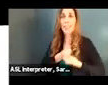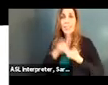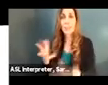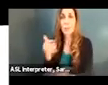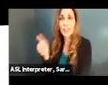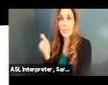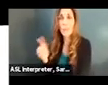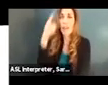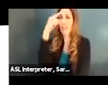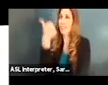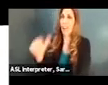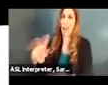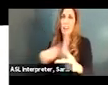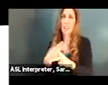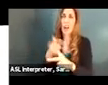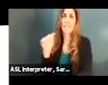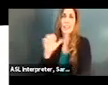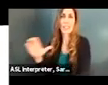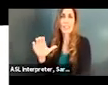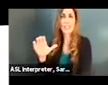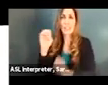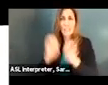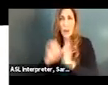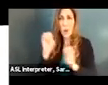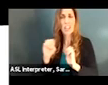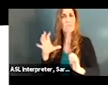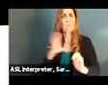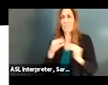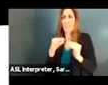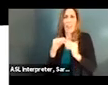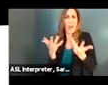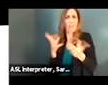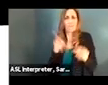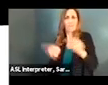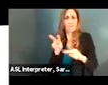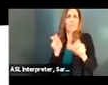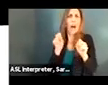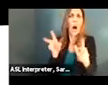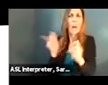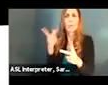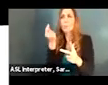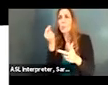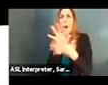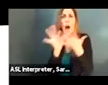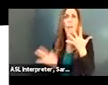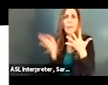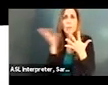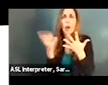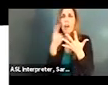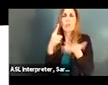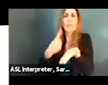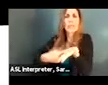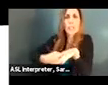think any type of AAC evaluation is fair to at least explore the options and open that discussion for the